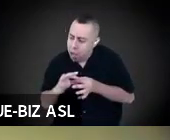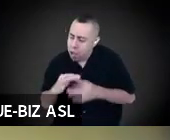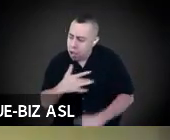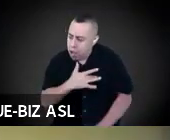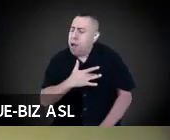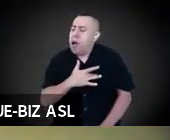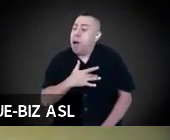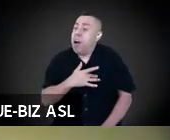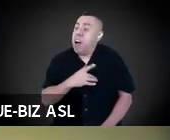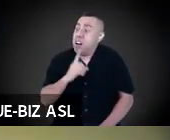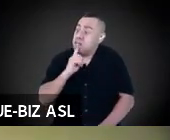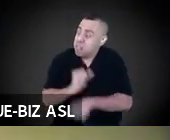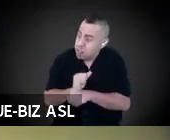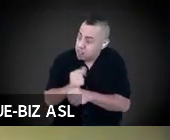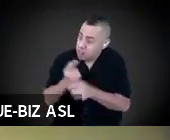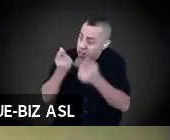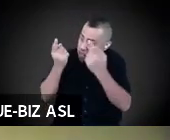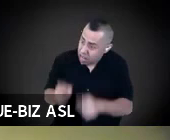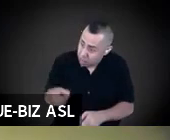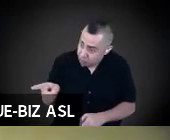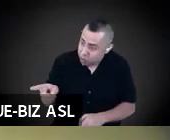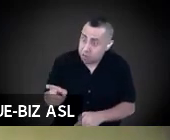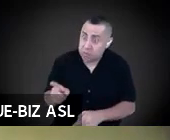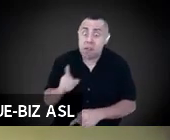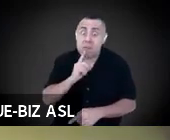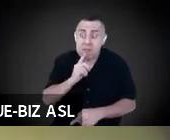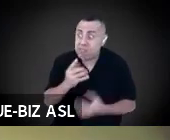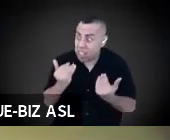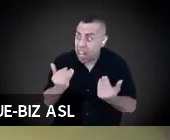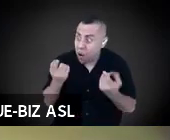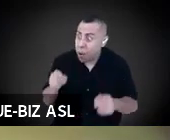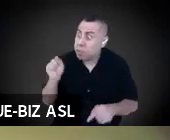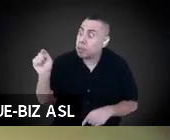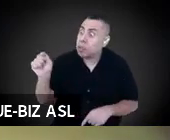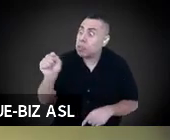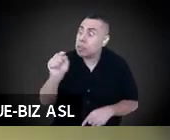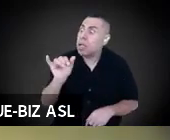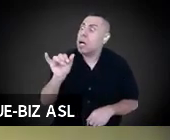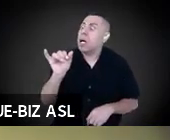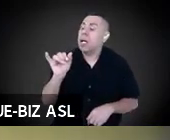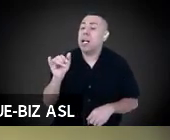is happening, and unless we do something about it, will continue to happen.